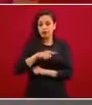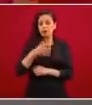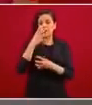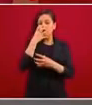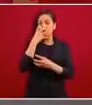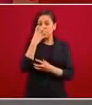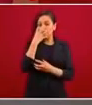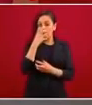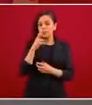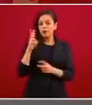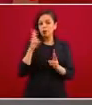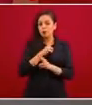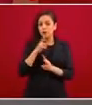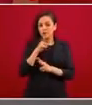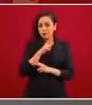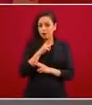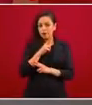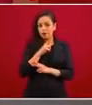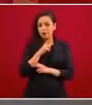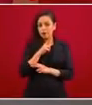organs that